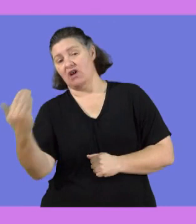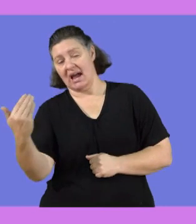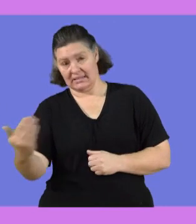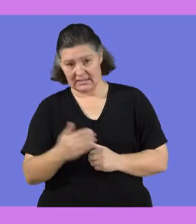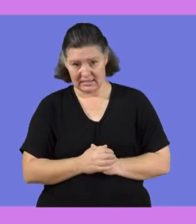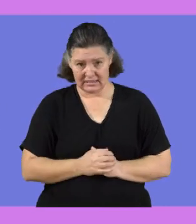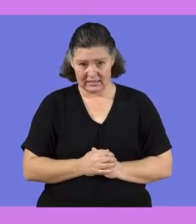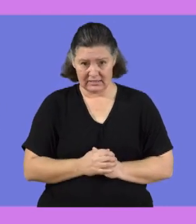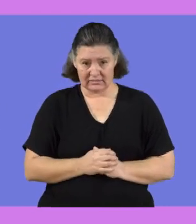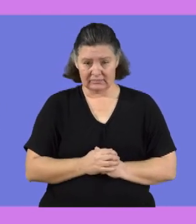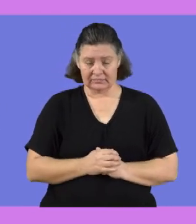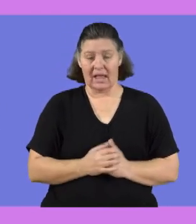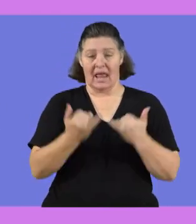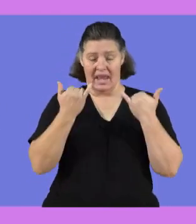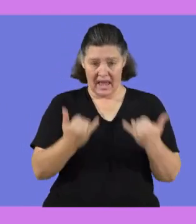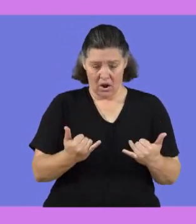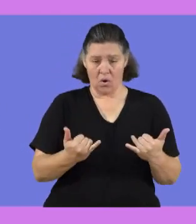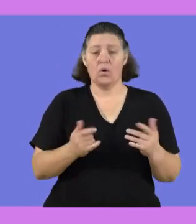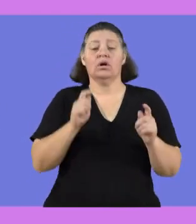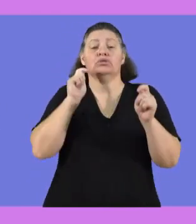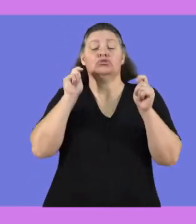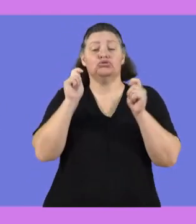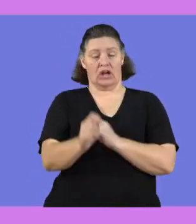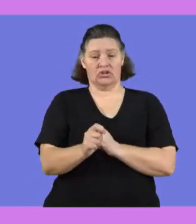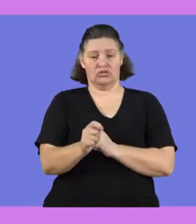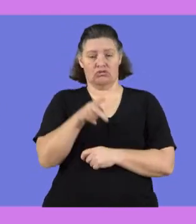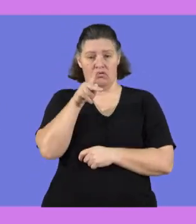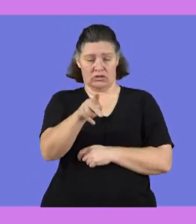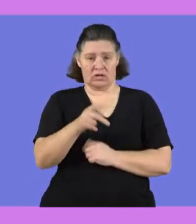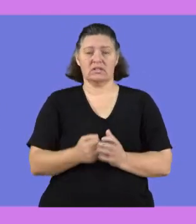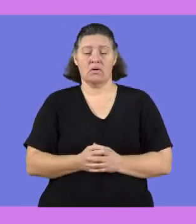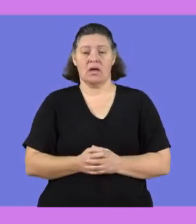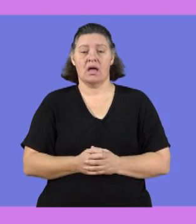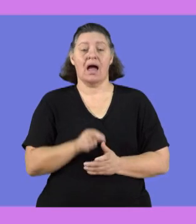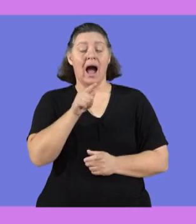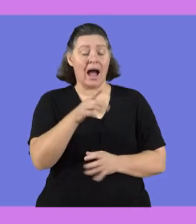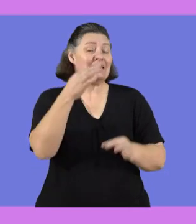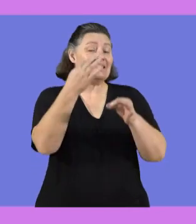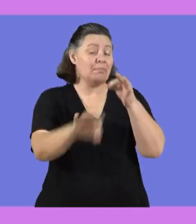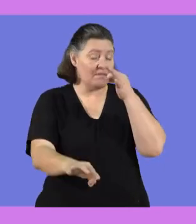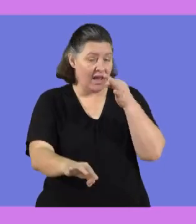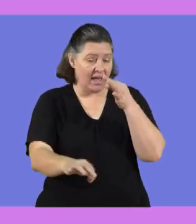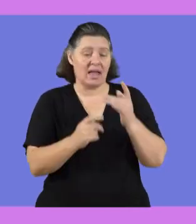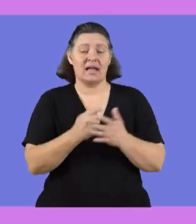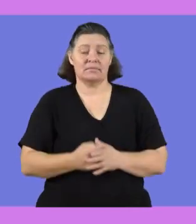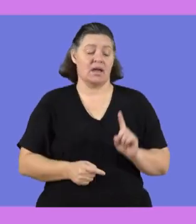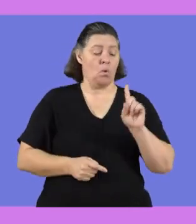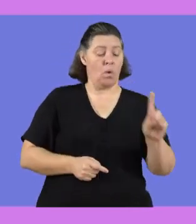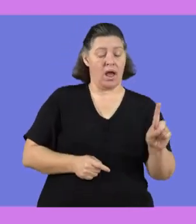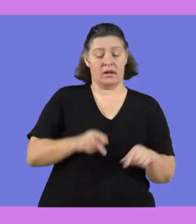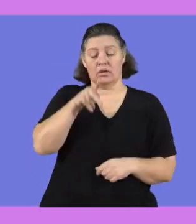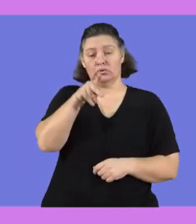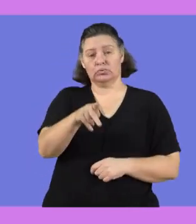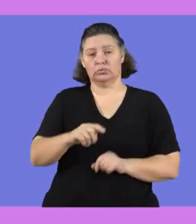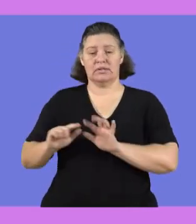ratio. The denominator is the value on the right-hand side of the ratio. Therefore, our simplified